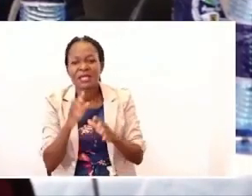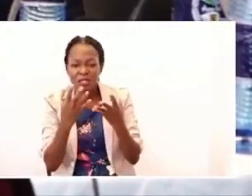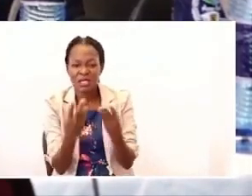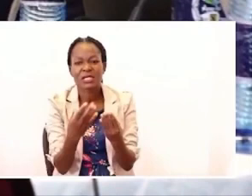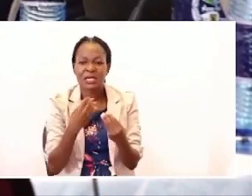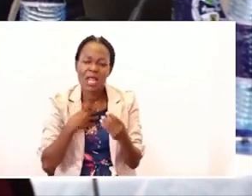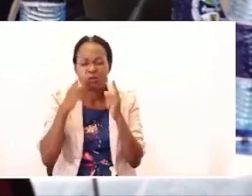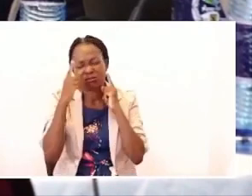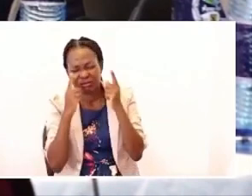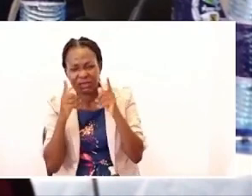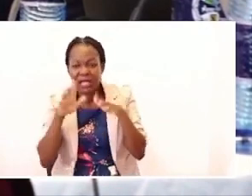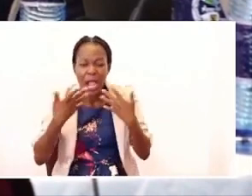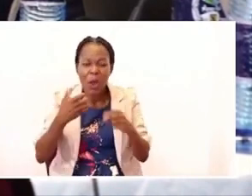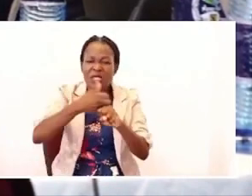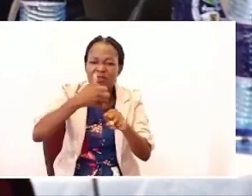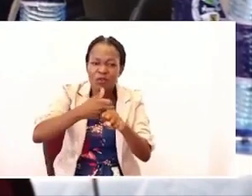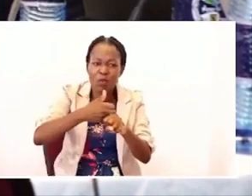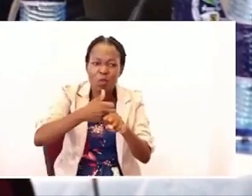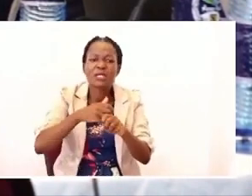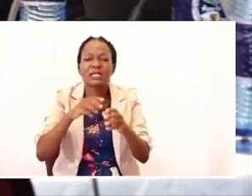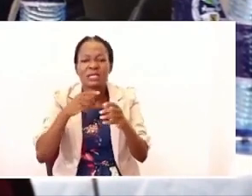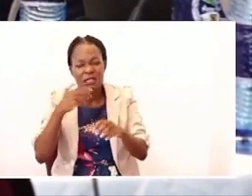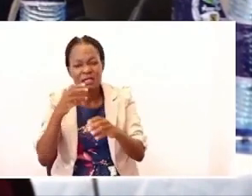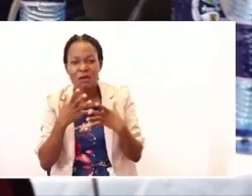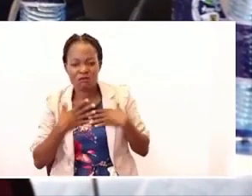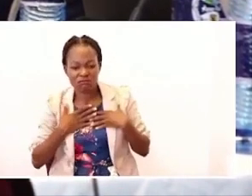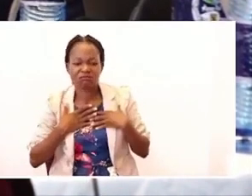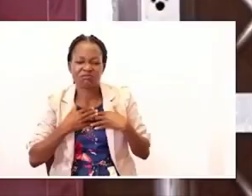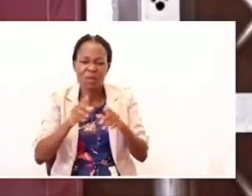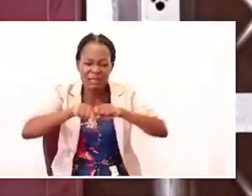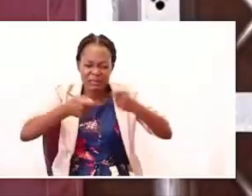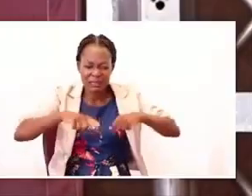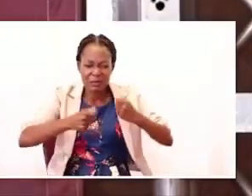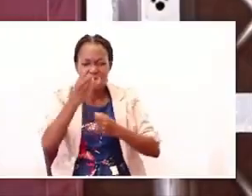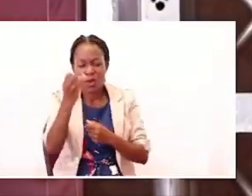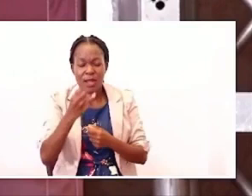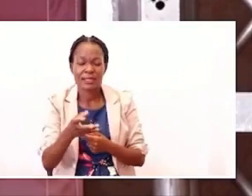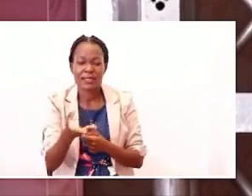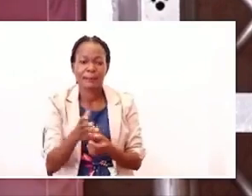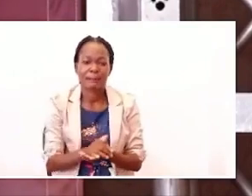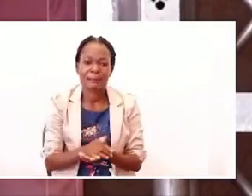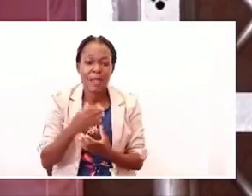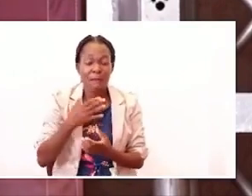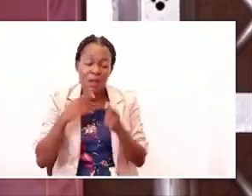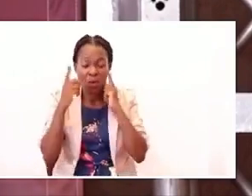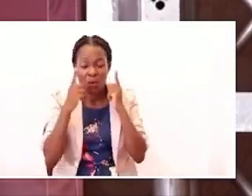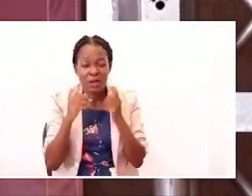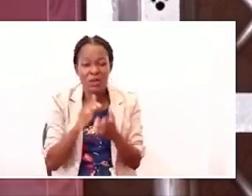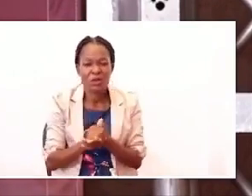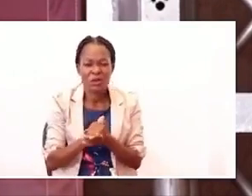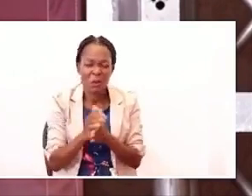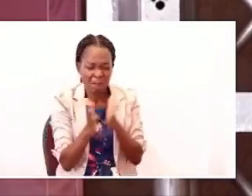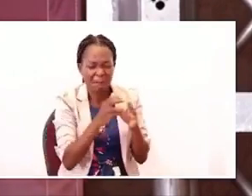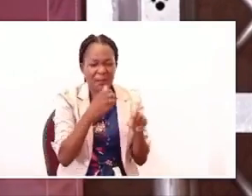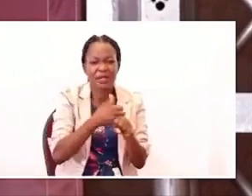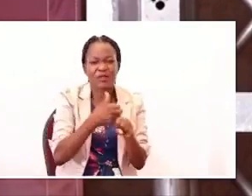will be for us to dismantle this architecture. In my opinion, that difficulty